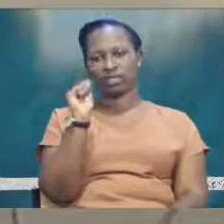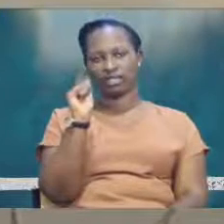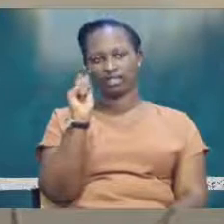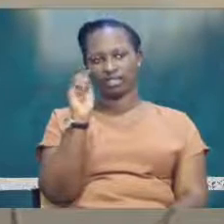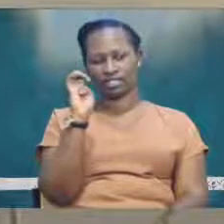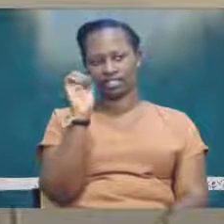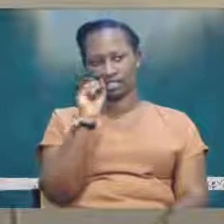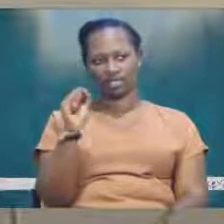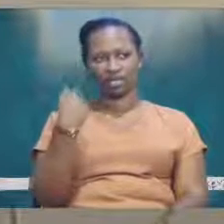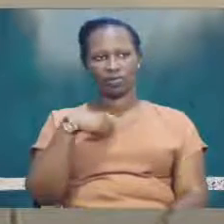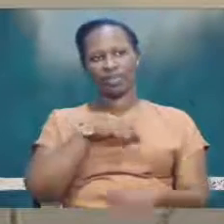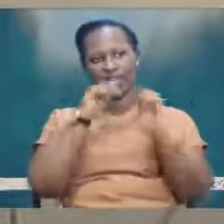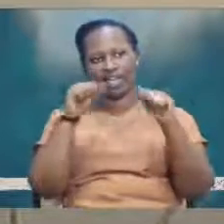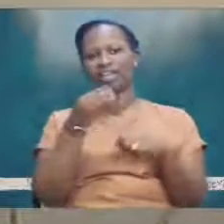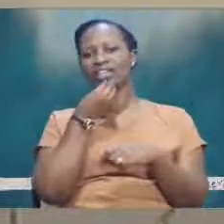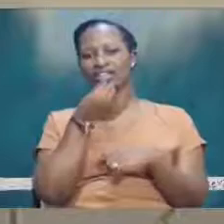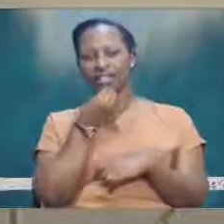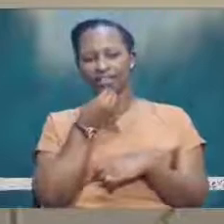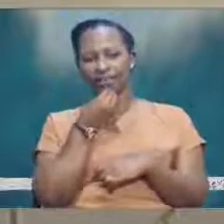eat food like